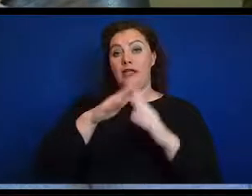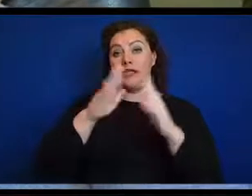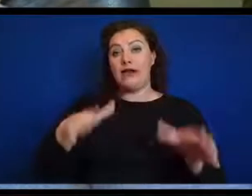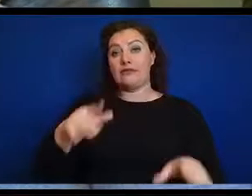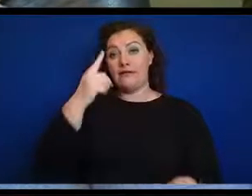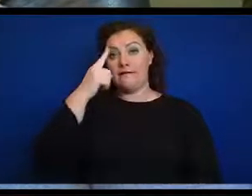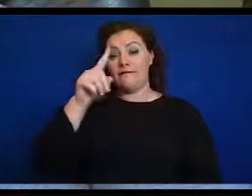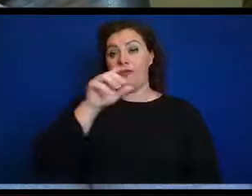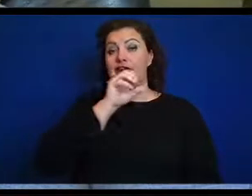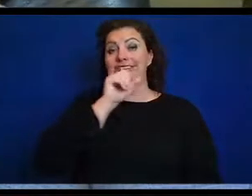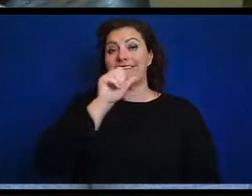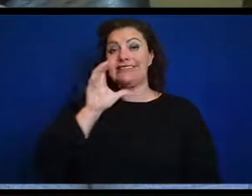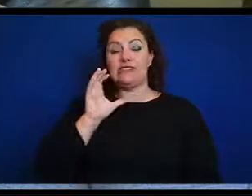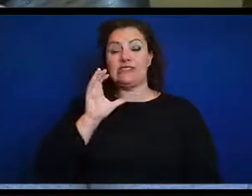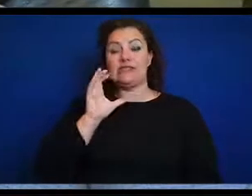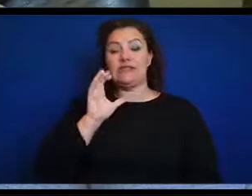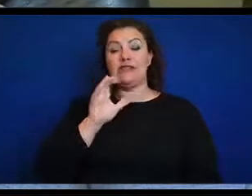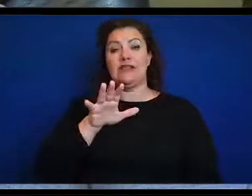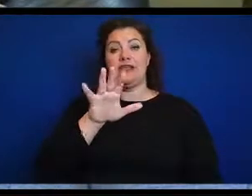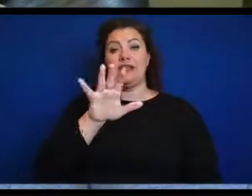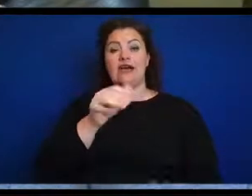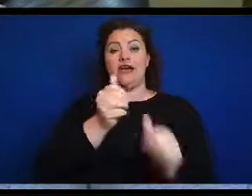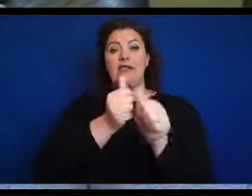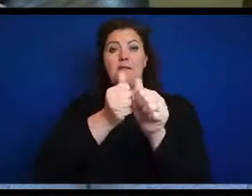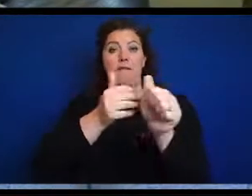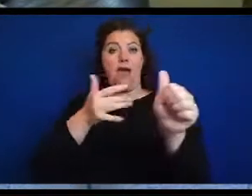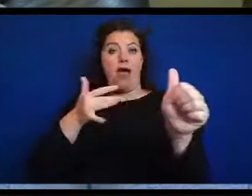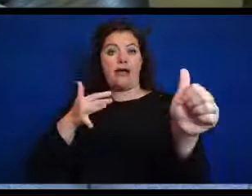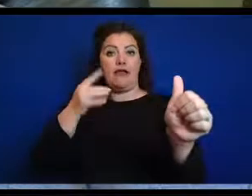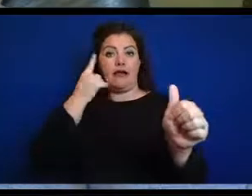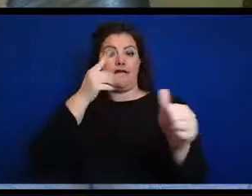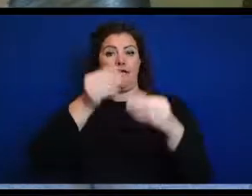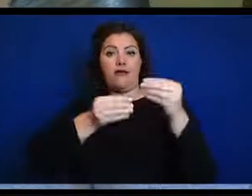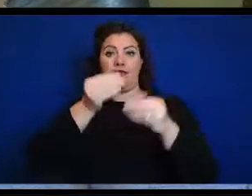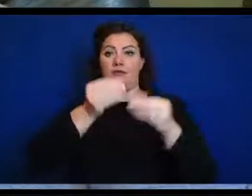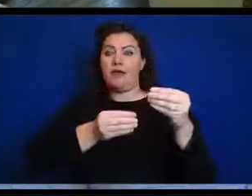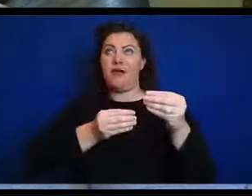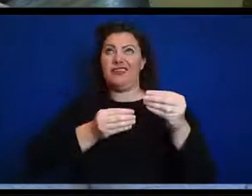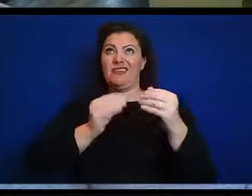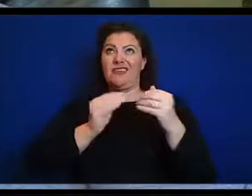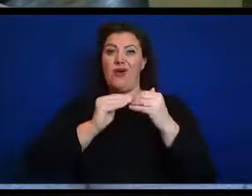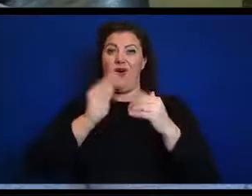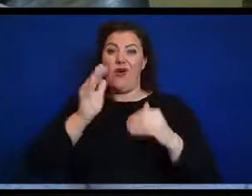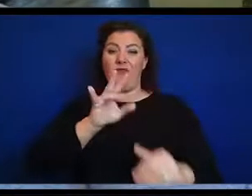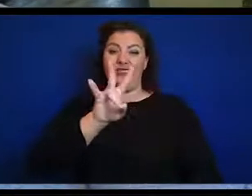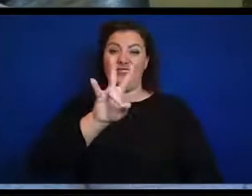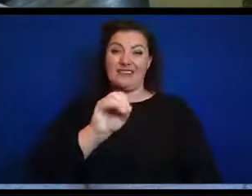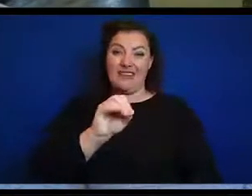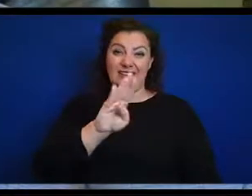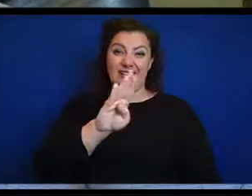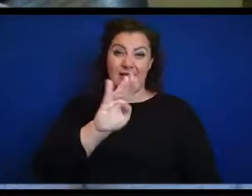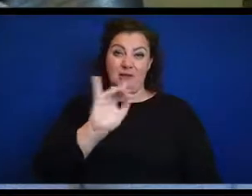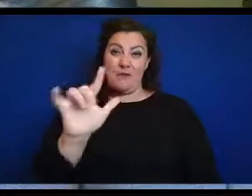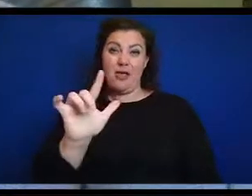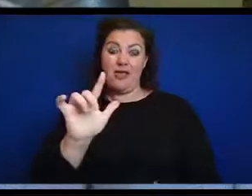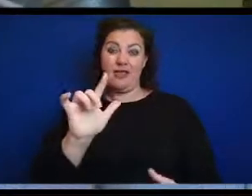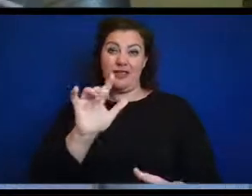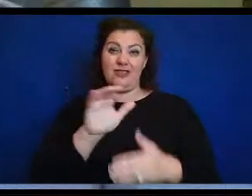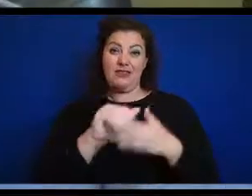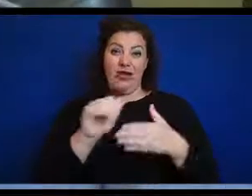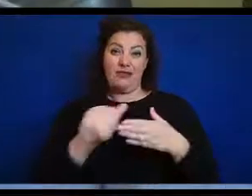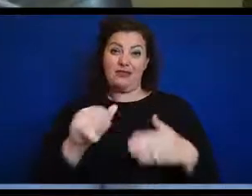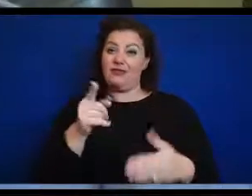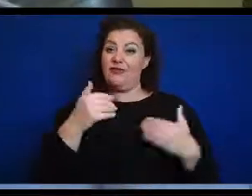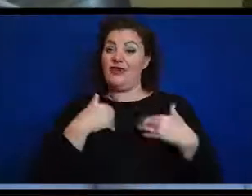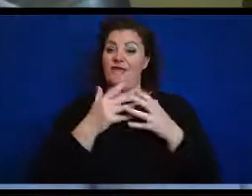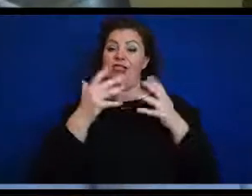seniors, the backlog for repairs is over $70 billion. So we have a lot of work that needs to